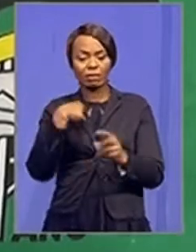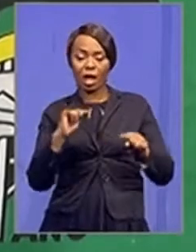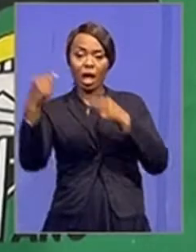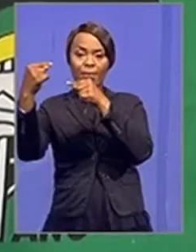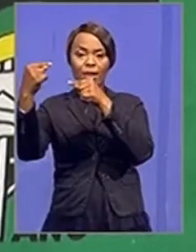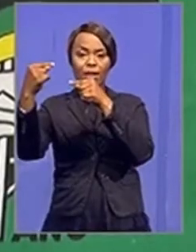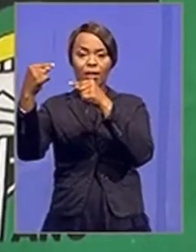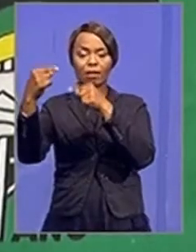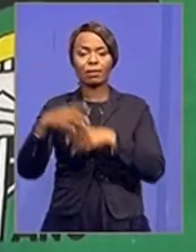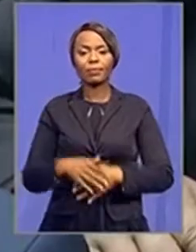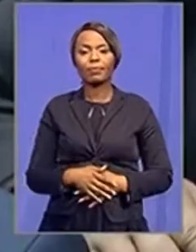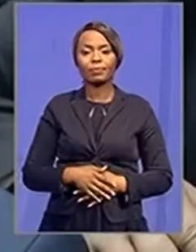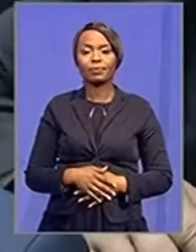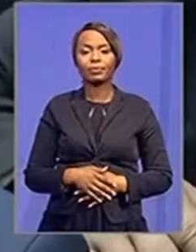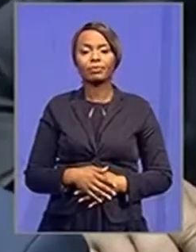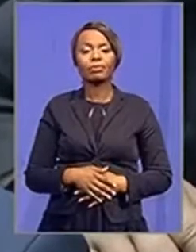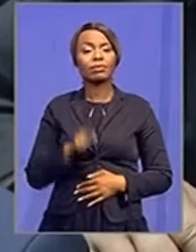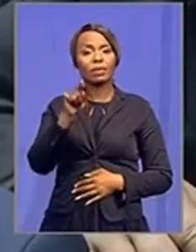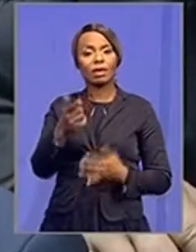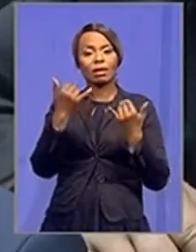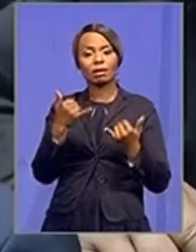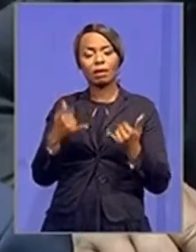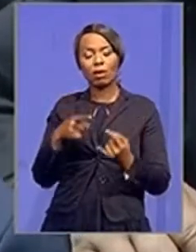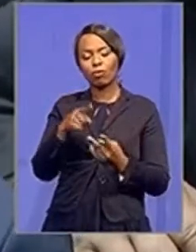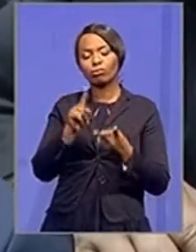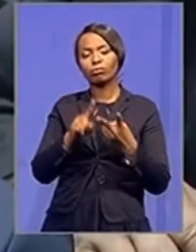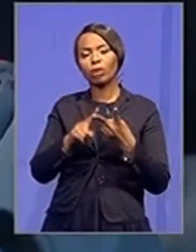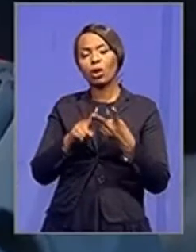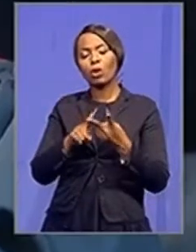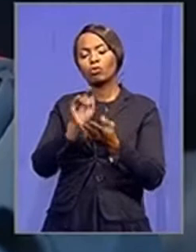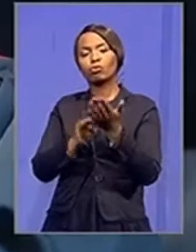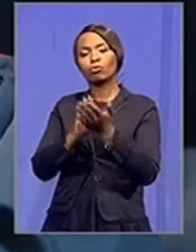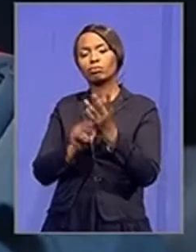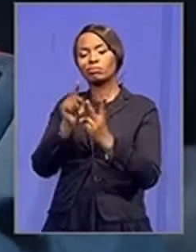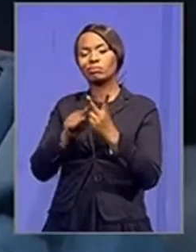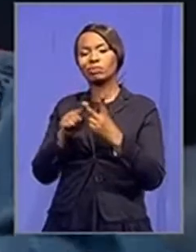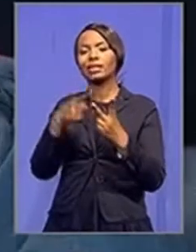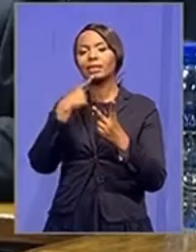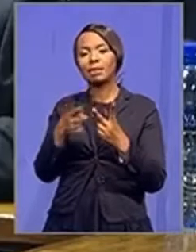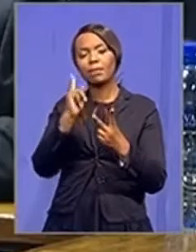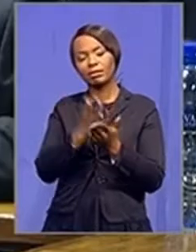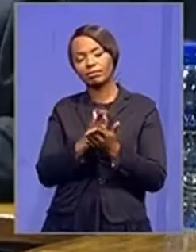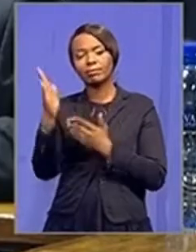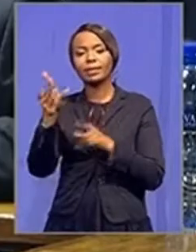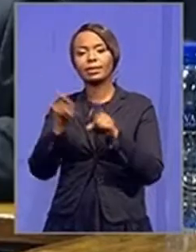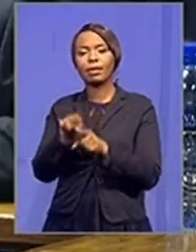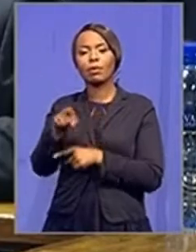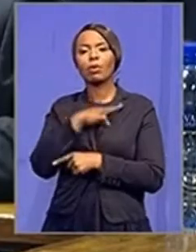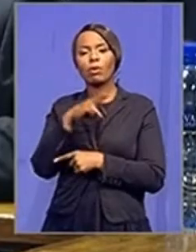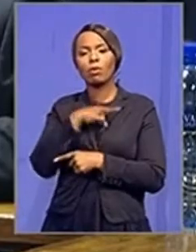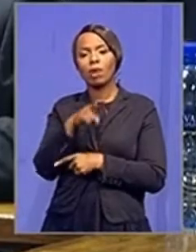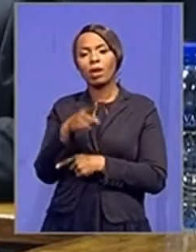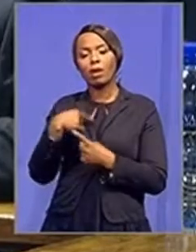wa ANC Mgashule yo a lego magareng ga bao ba letetšego gore ba ipeele ka thoko ka ge ba lebagane le ditlatofatšo pele